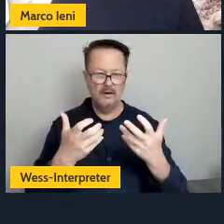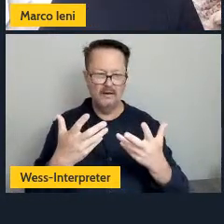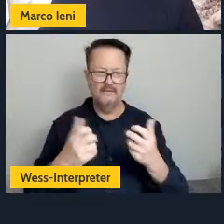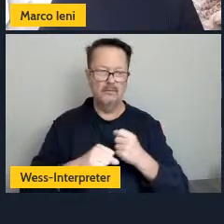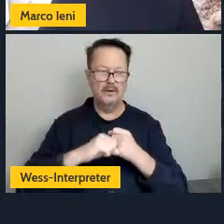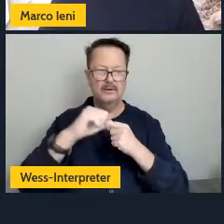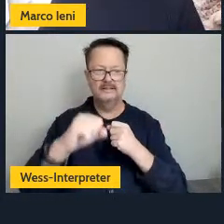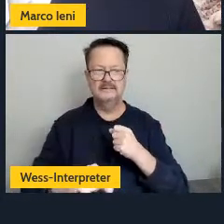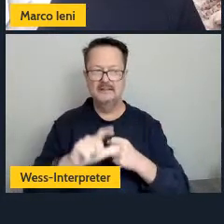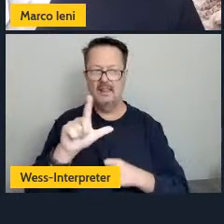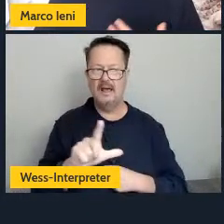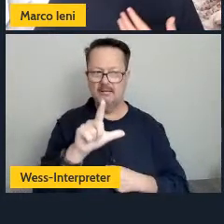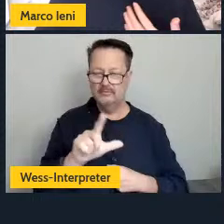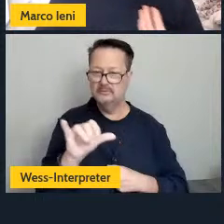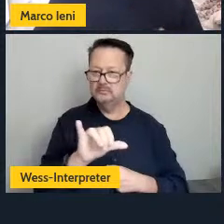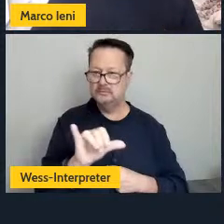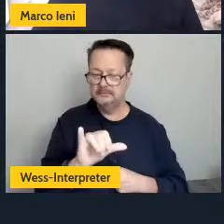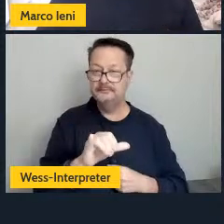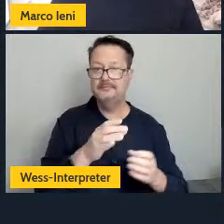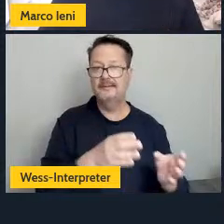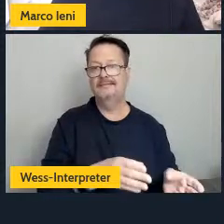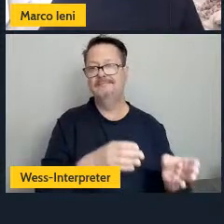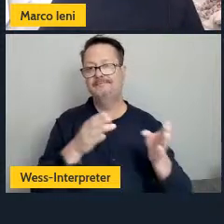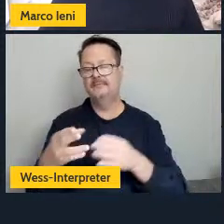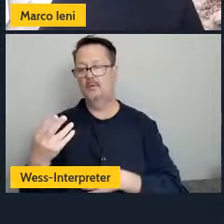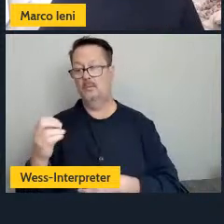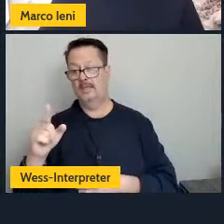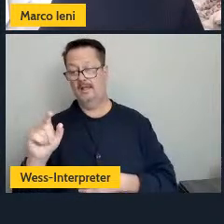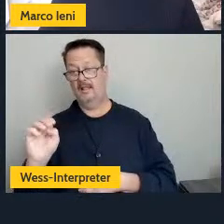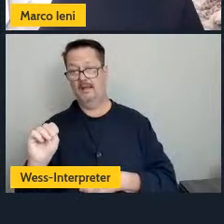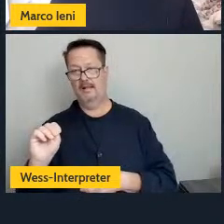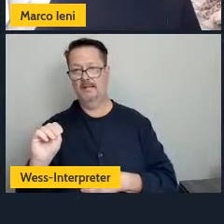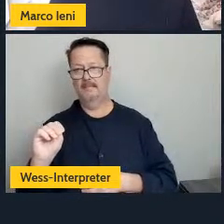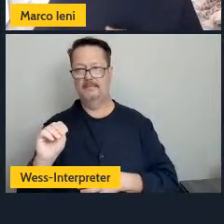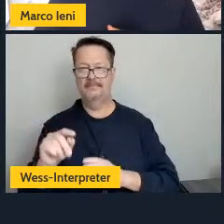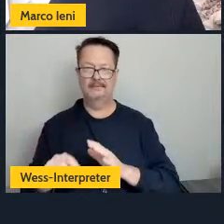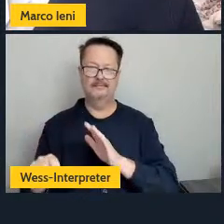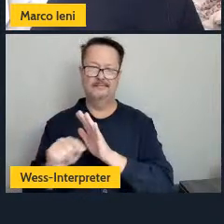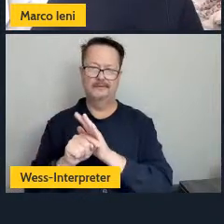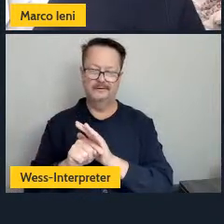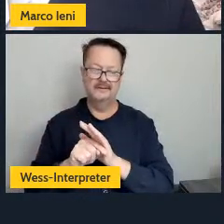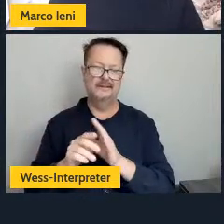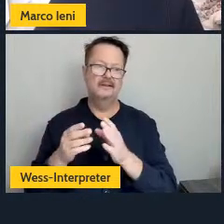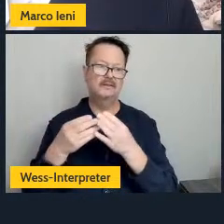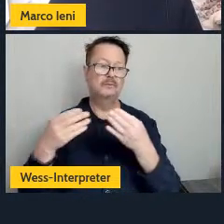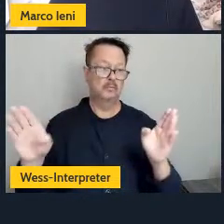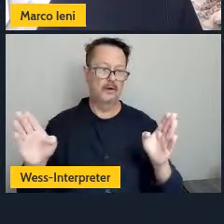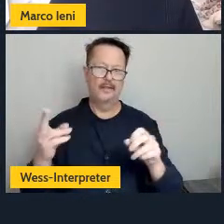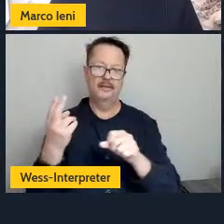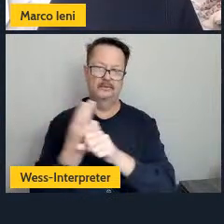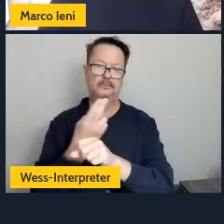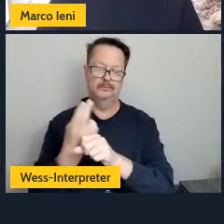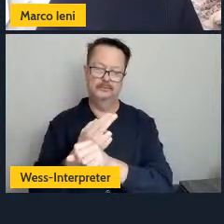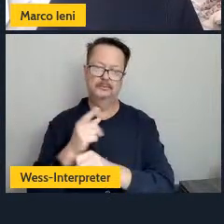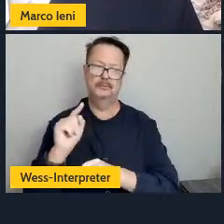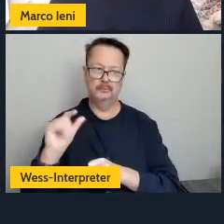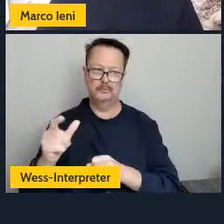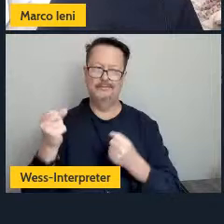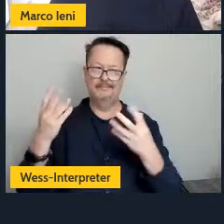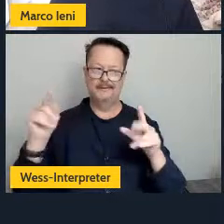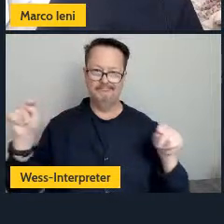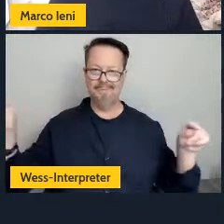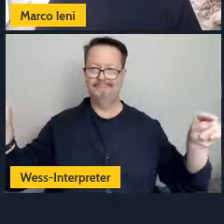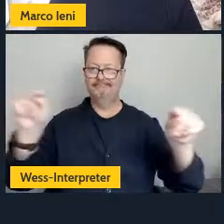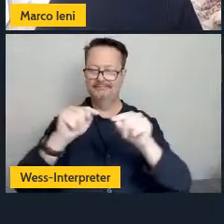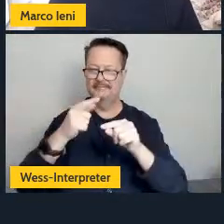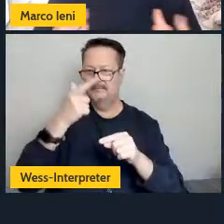too. With Helm, instead, we have the pros that it's a widely adopted tool, and this is